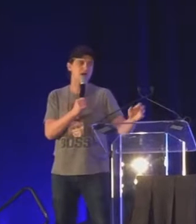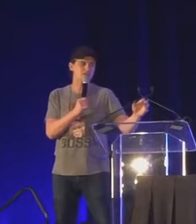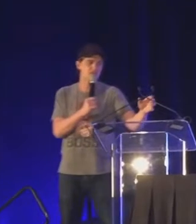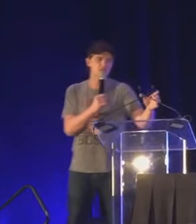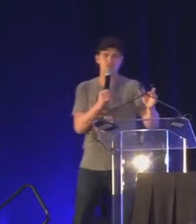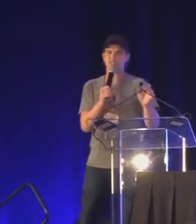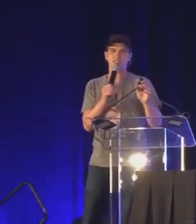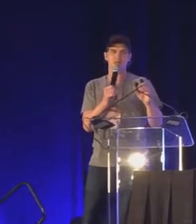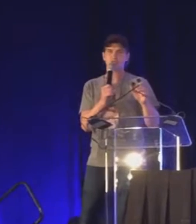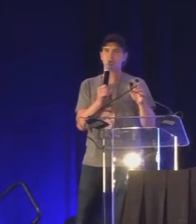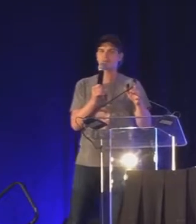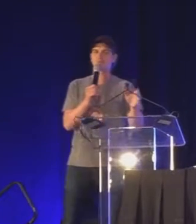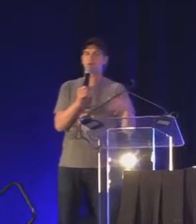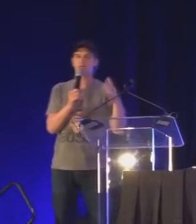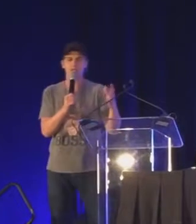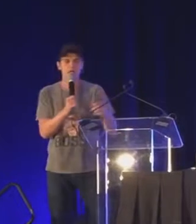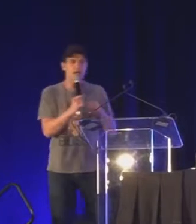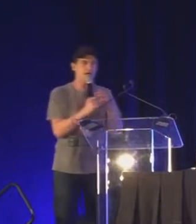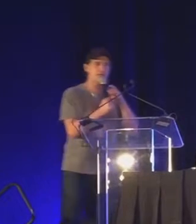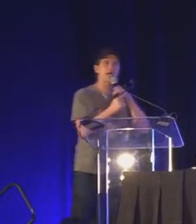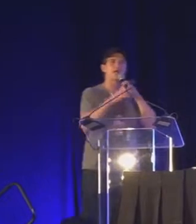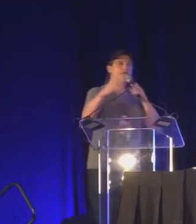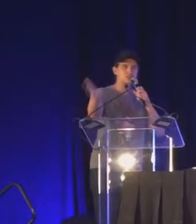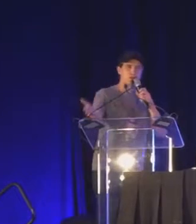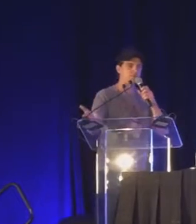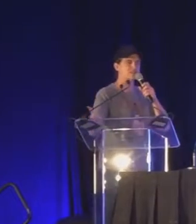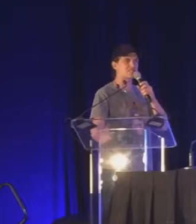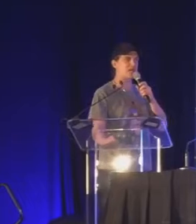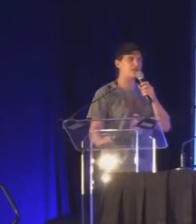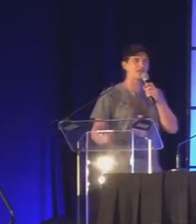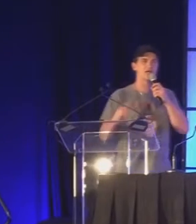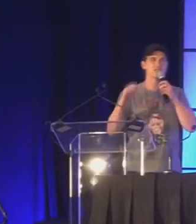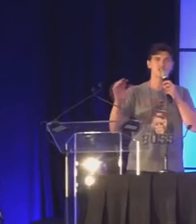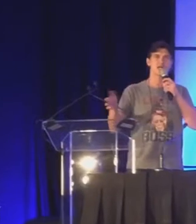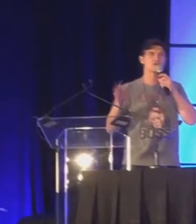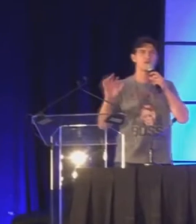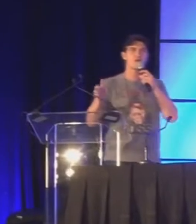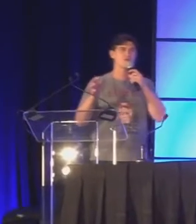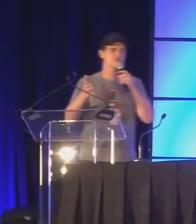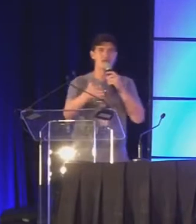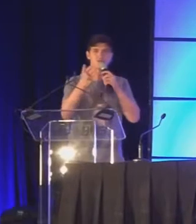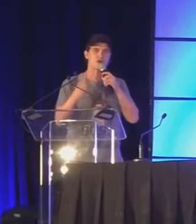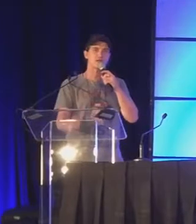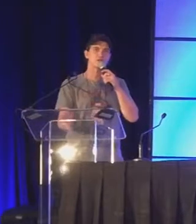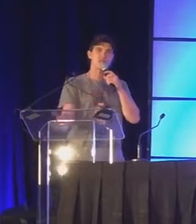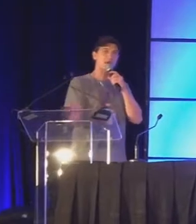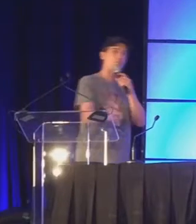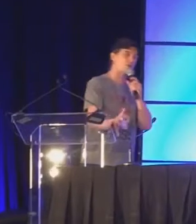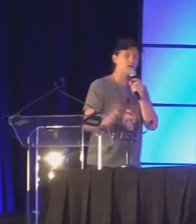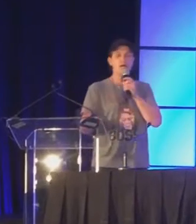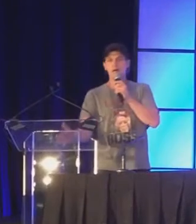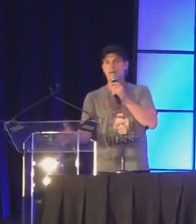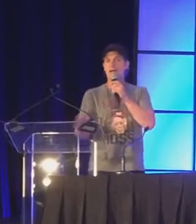such a blast because Jason Lee was so much fun, and again, that's where I met Stan and just got to meet all this Shannon Doherty, which